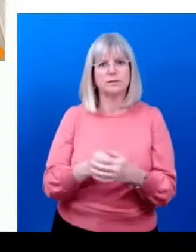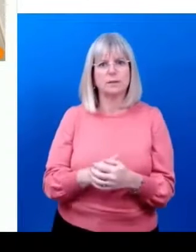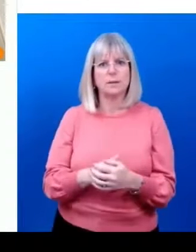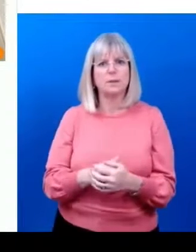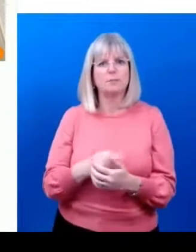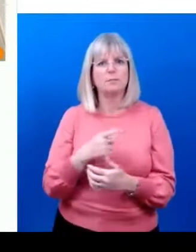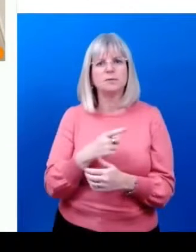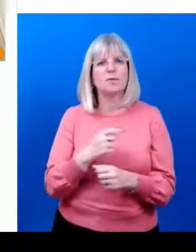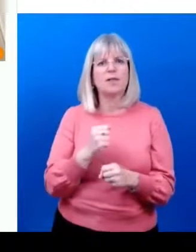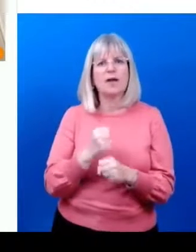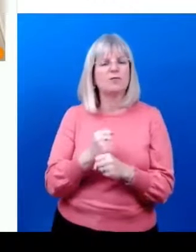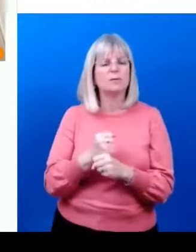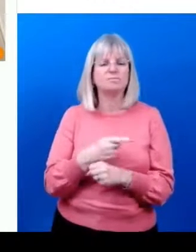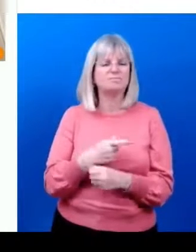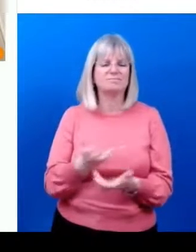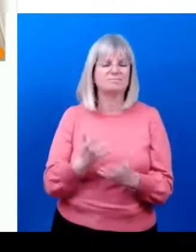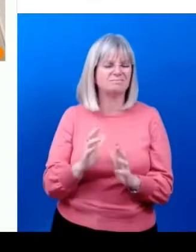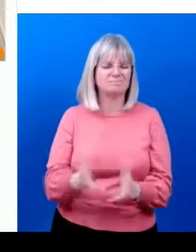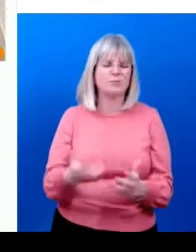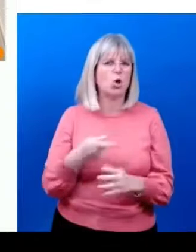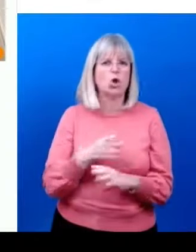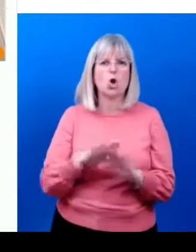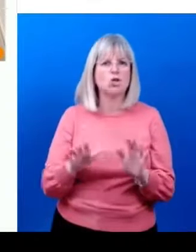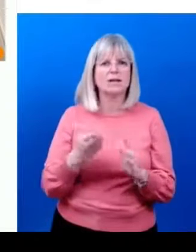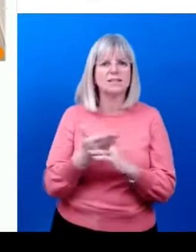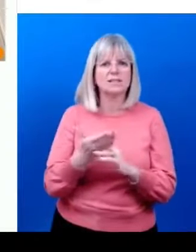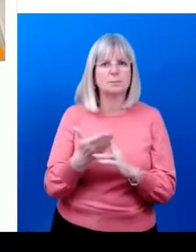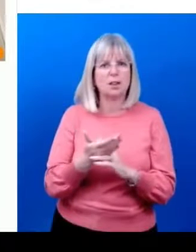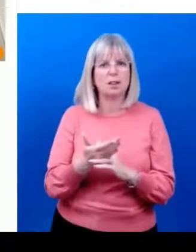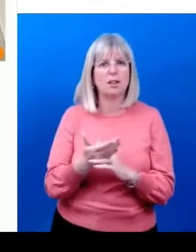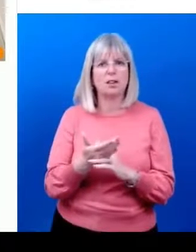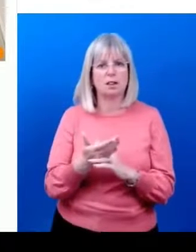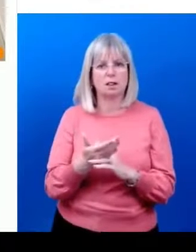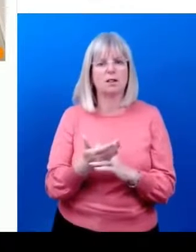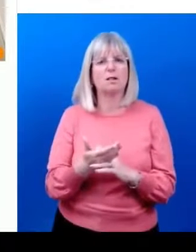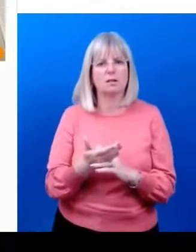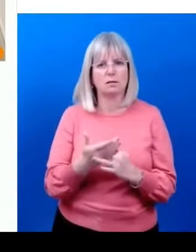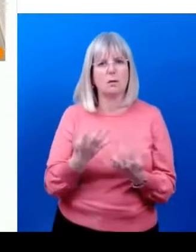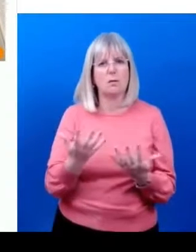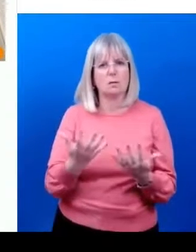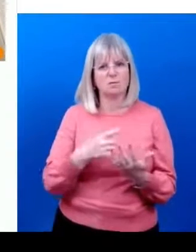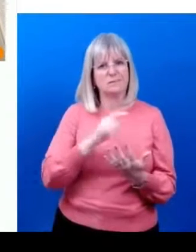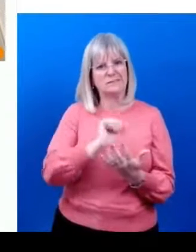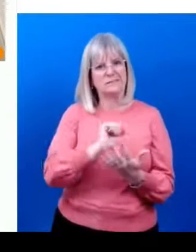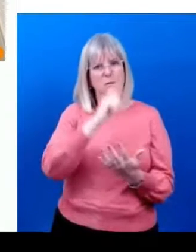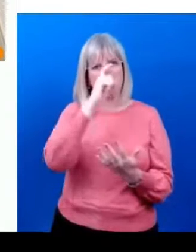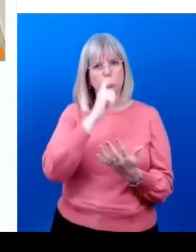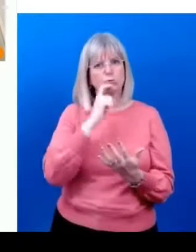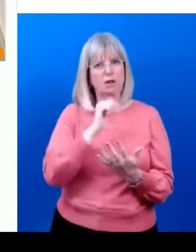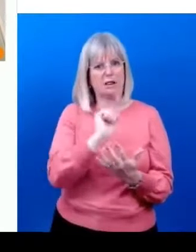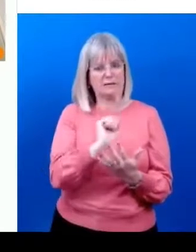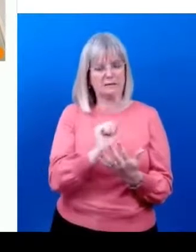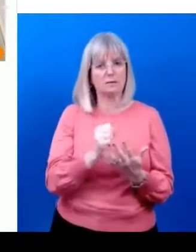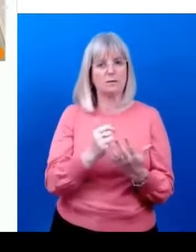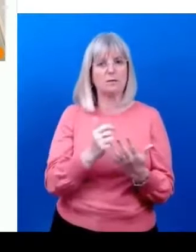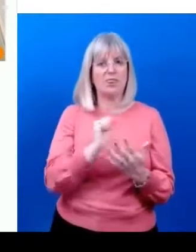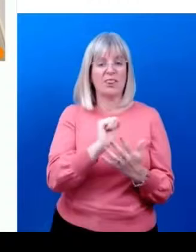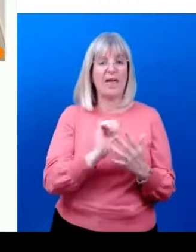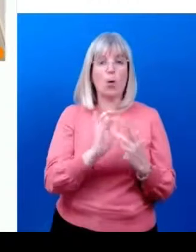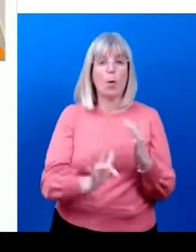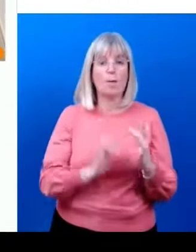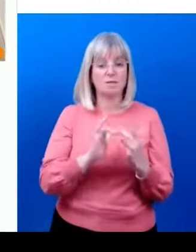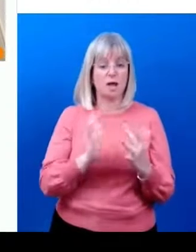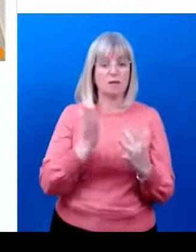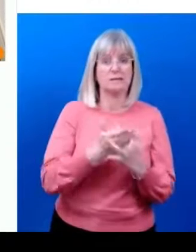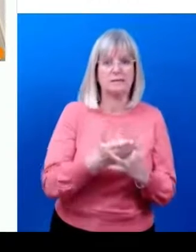not accessible. But in terms of the COVID communication, they went fully accessible. So, and even today, all the